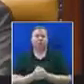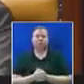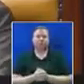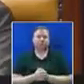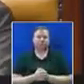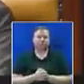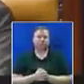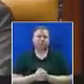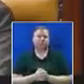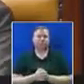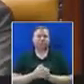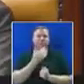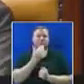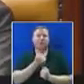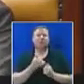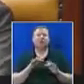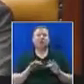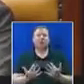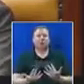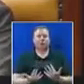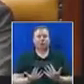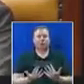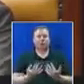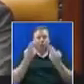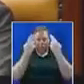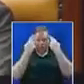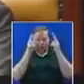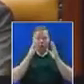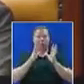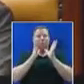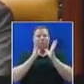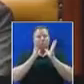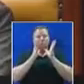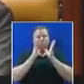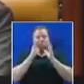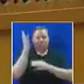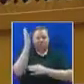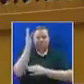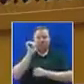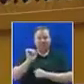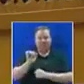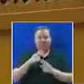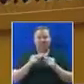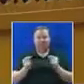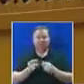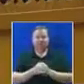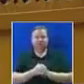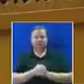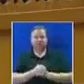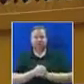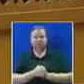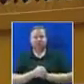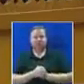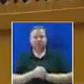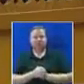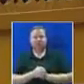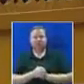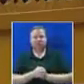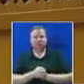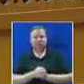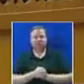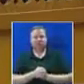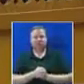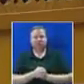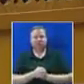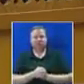So please allow Honorable Malima to conclude his speech. Honorable Malima. No, I'm not concluding, Chair. I still have a